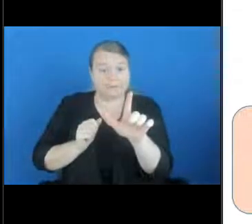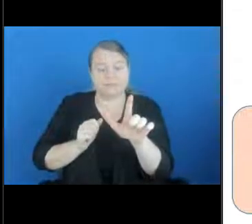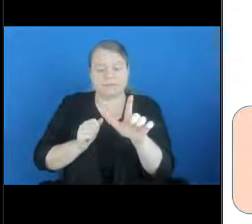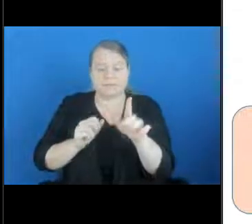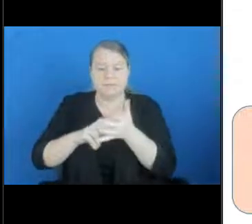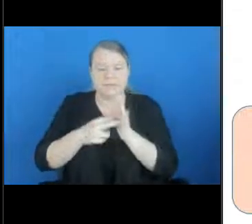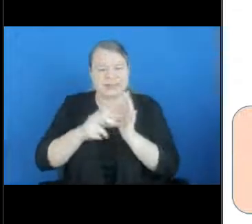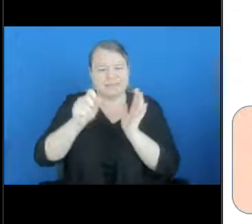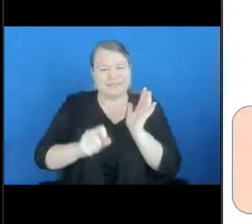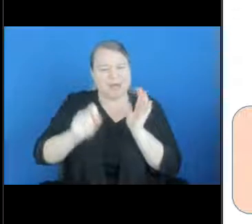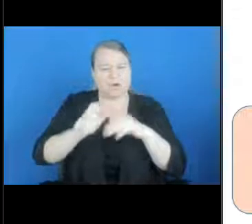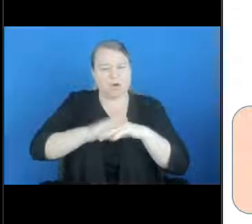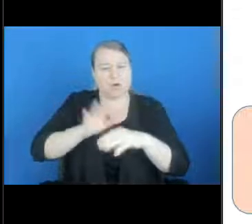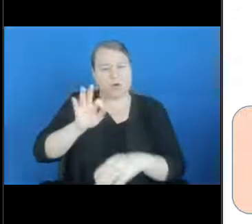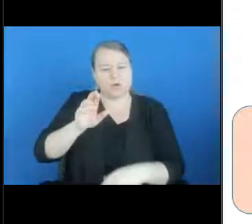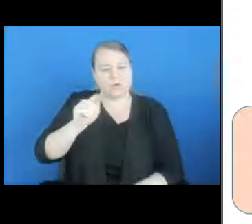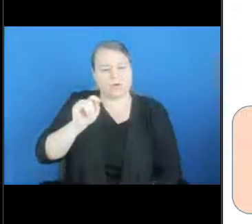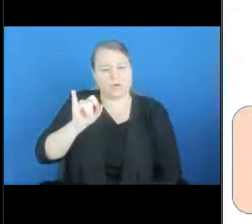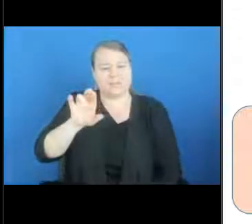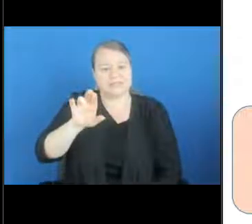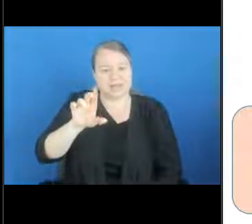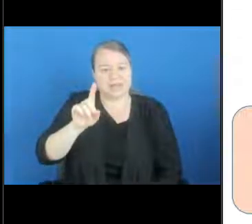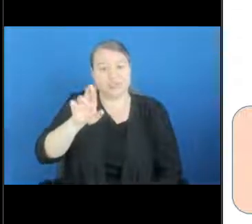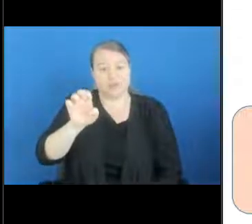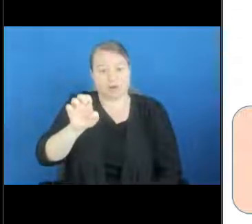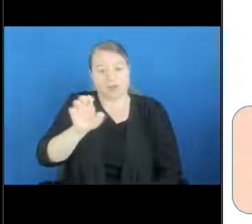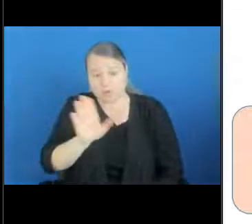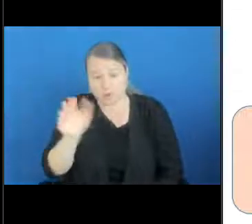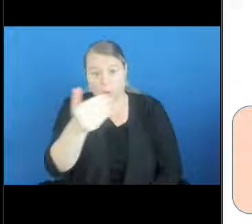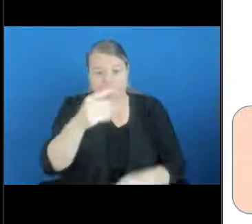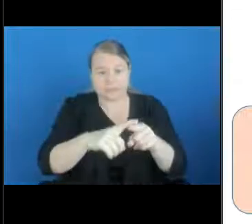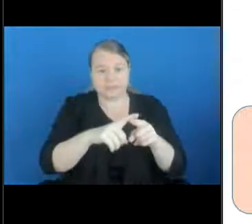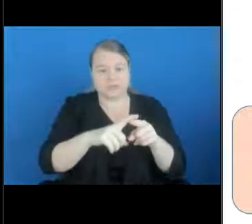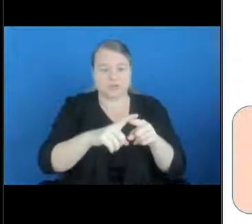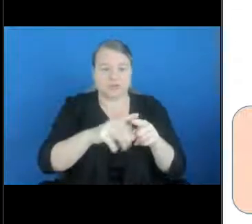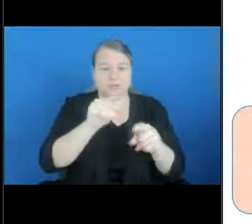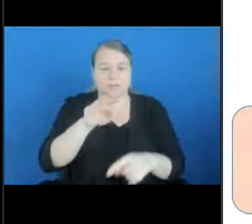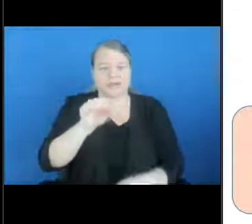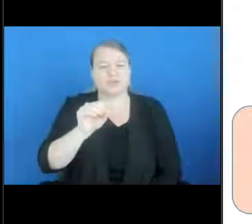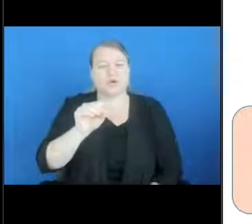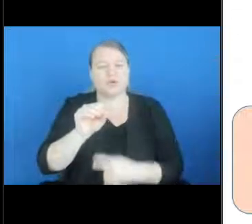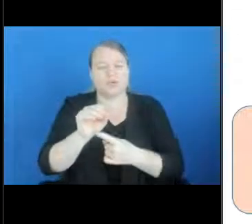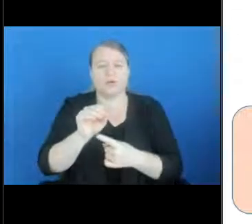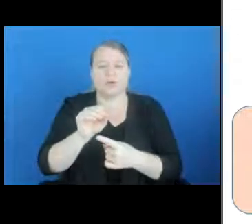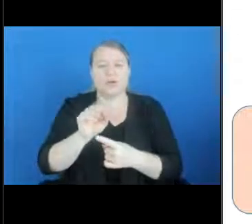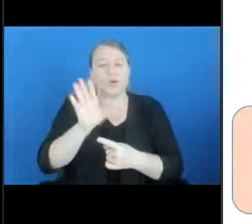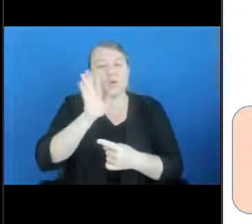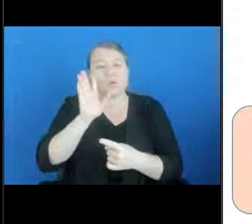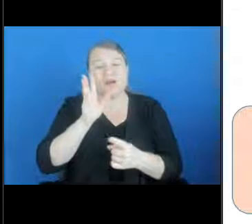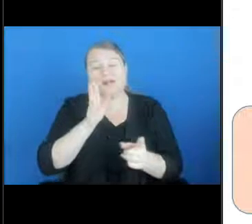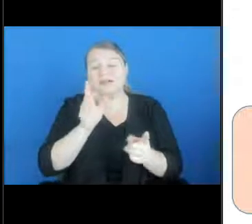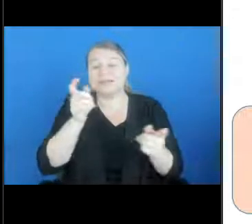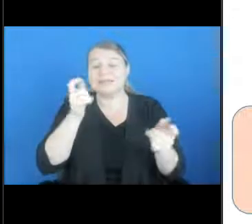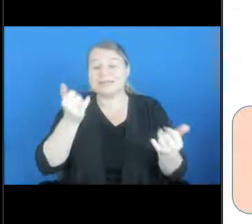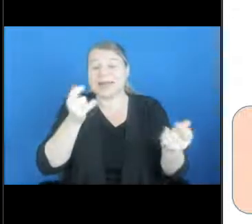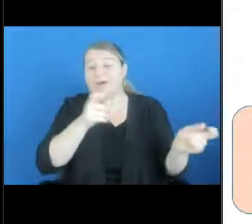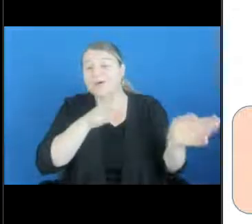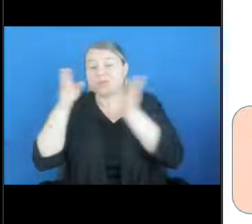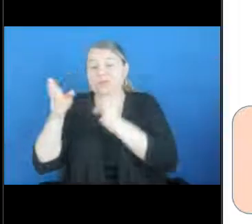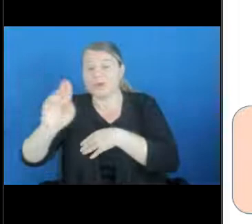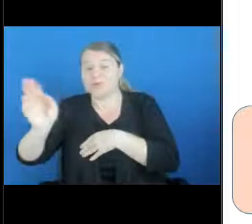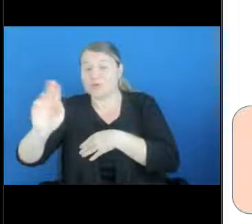Frontier Drive that wants to turn into the metro station, uses a ramp on the right side of the road. This configuration will also allow vehicles